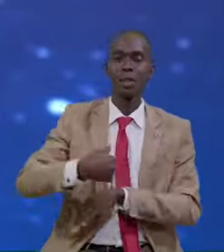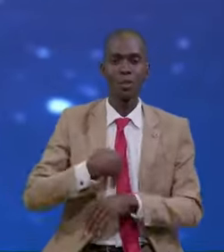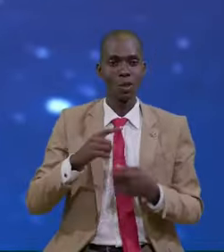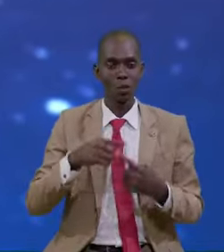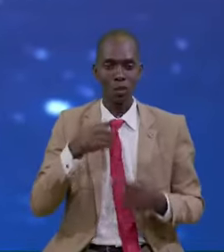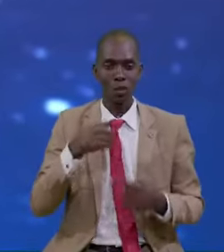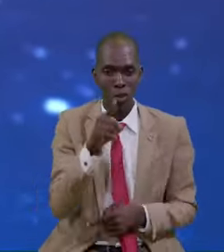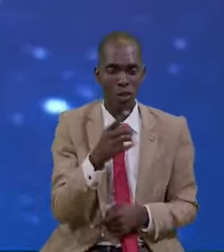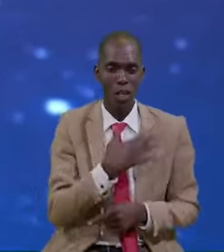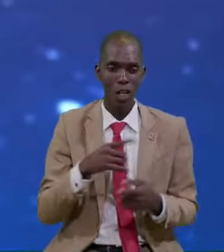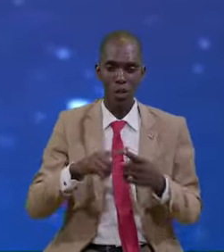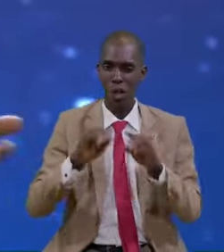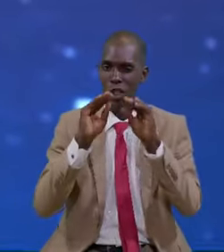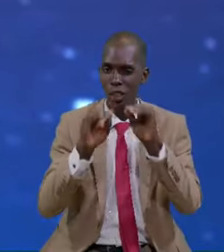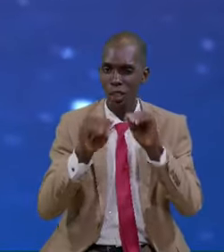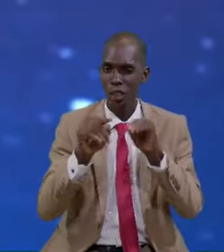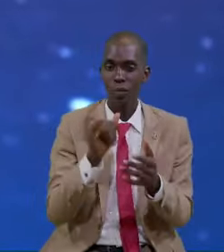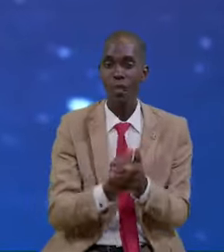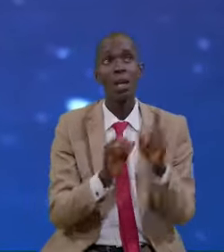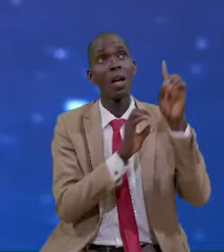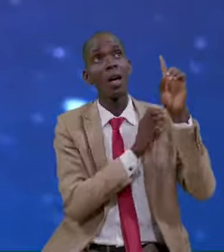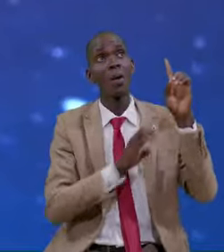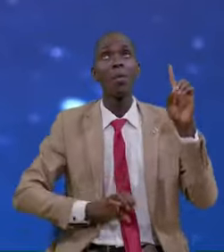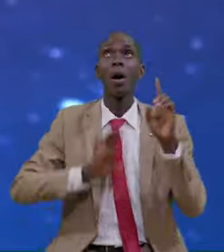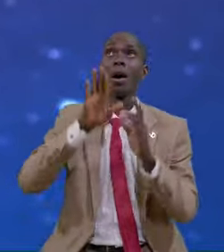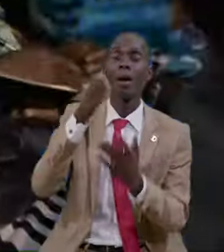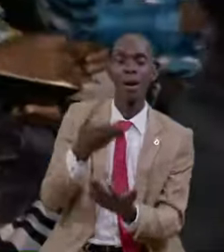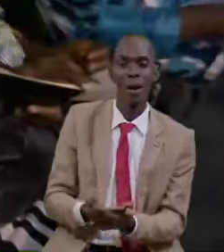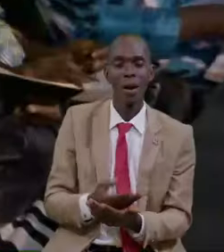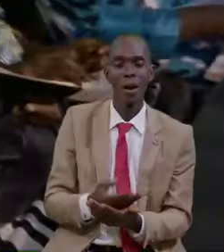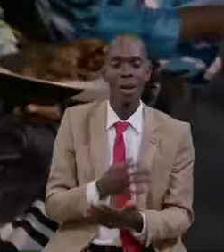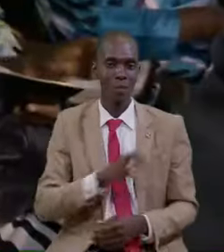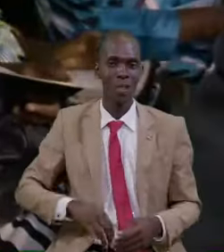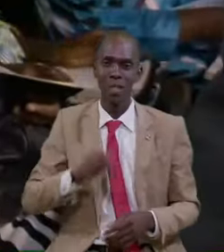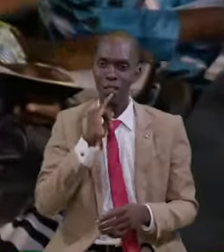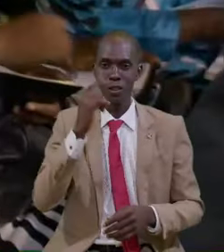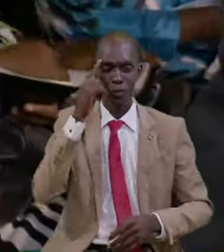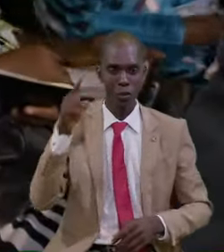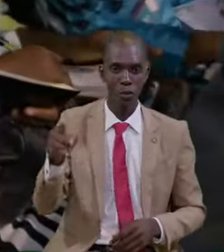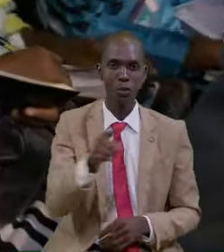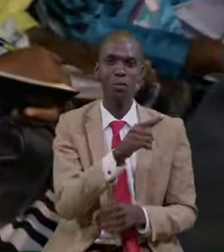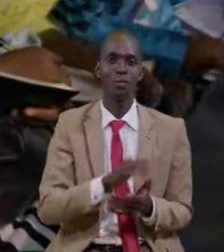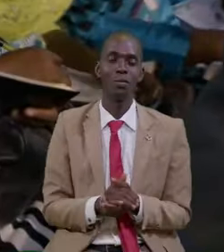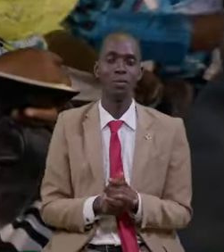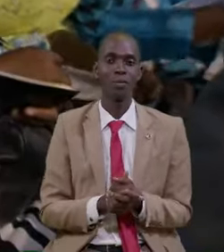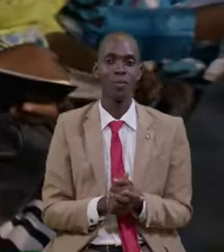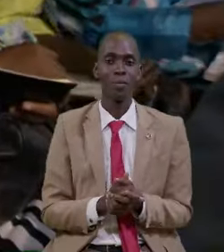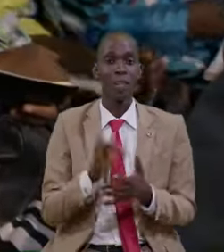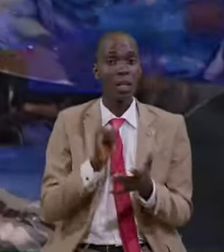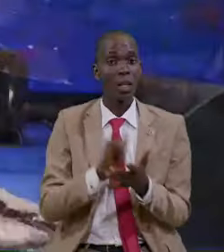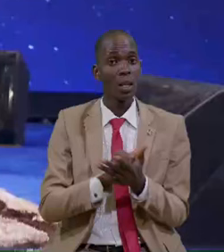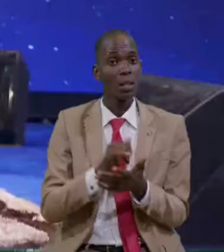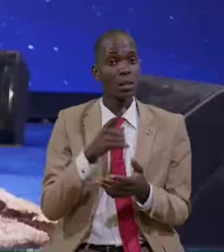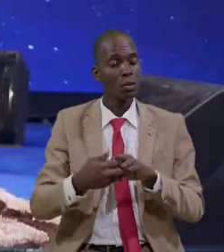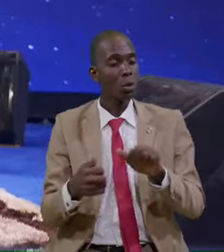you that Emmanuel has come, and Emmanuel is for you. Yeah. That the problems that others